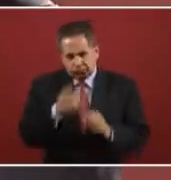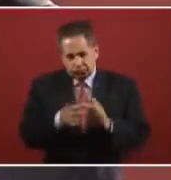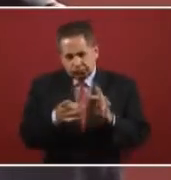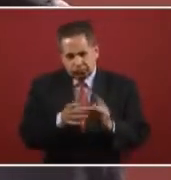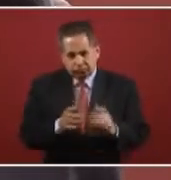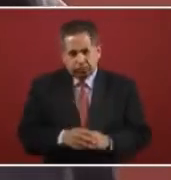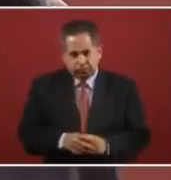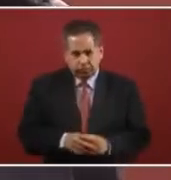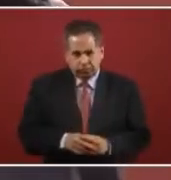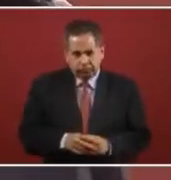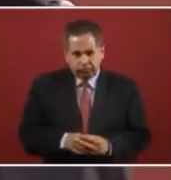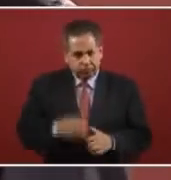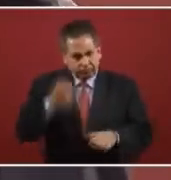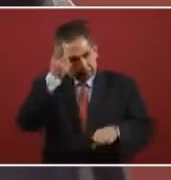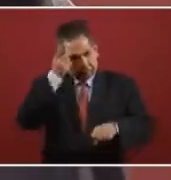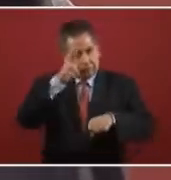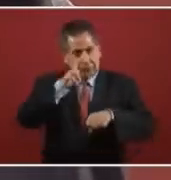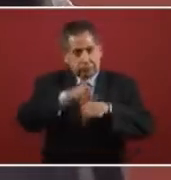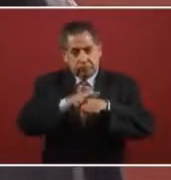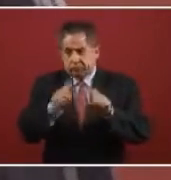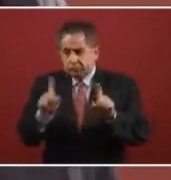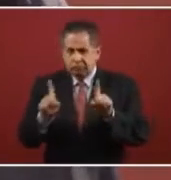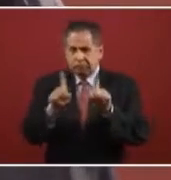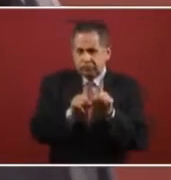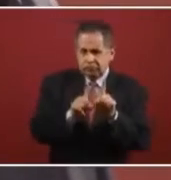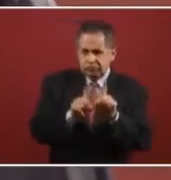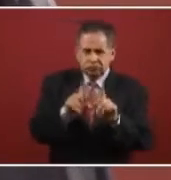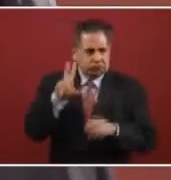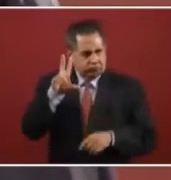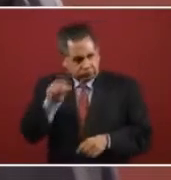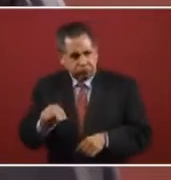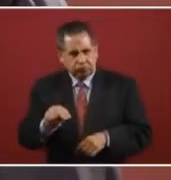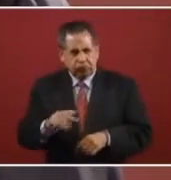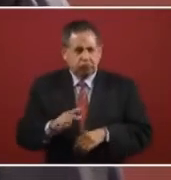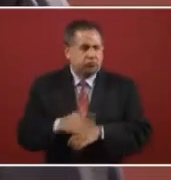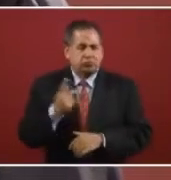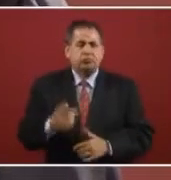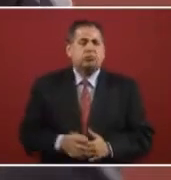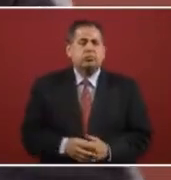We said no to the directors. Why?